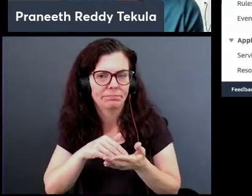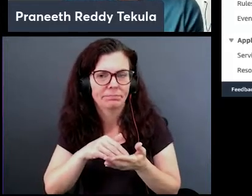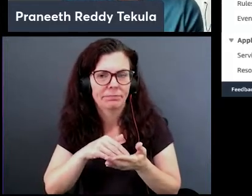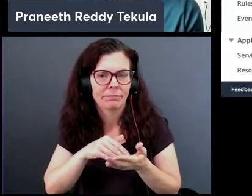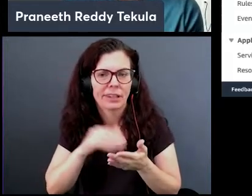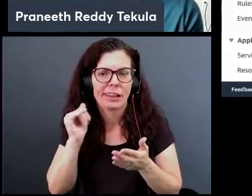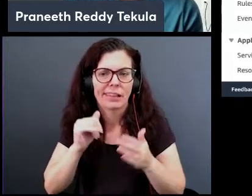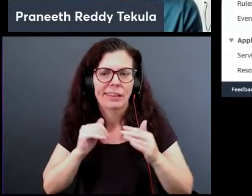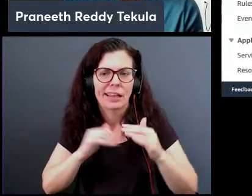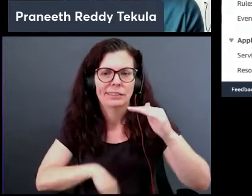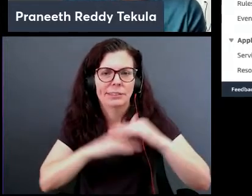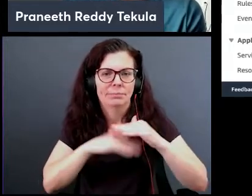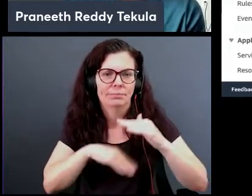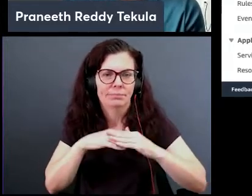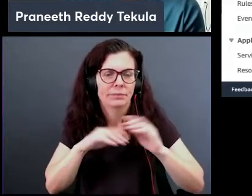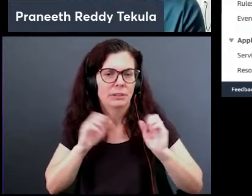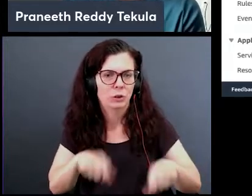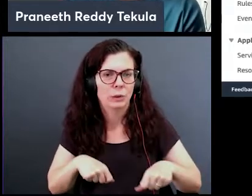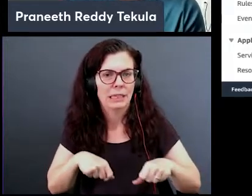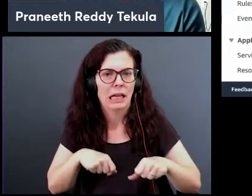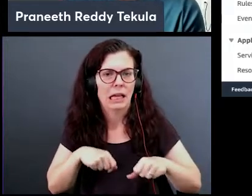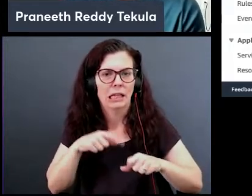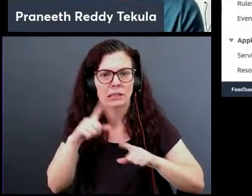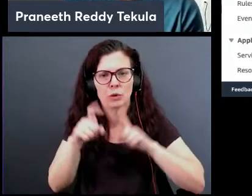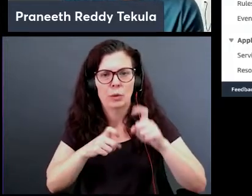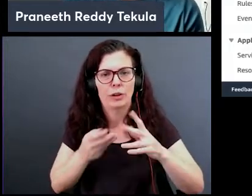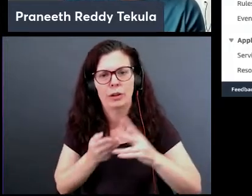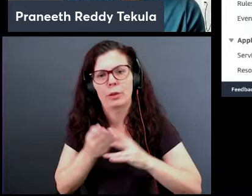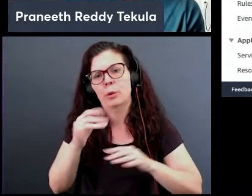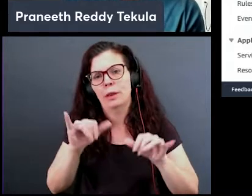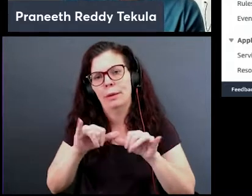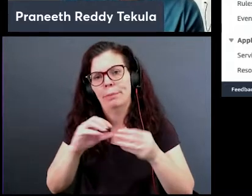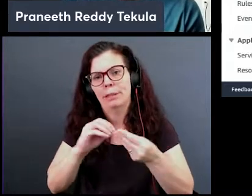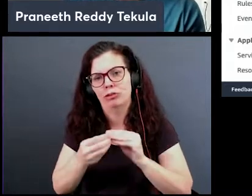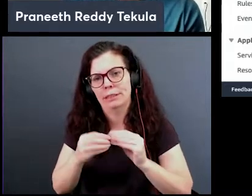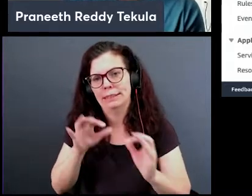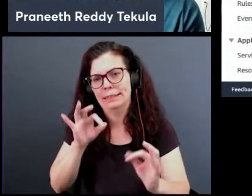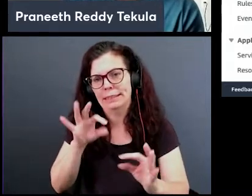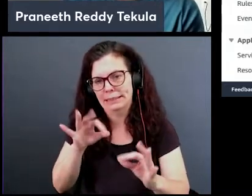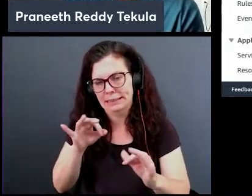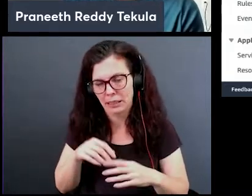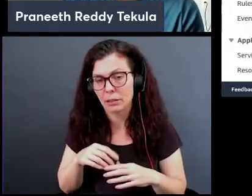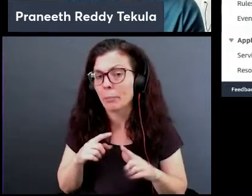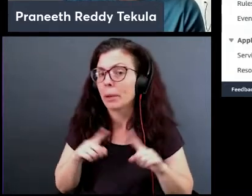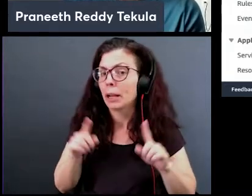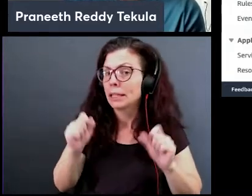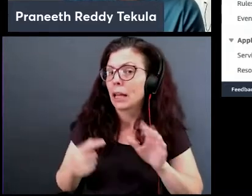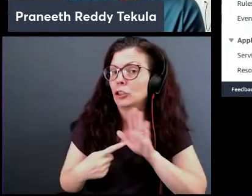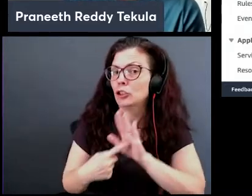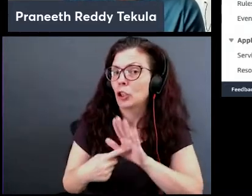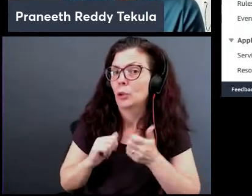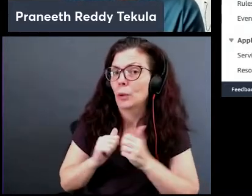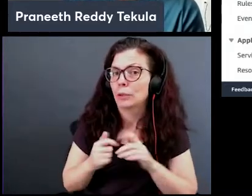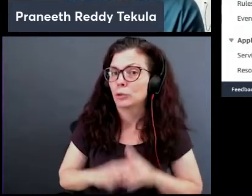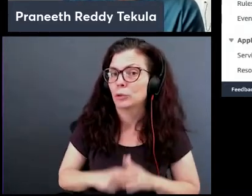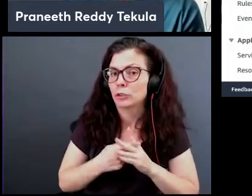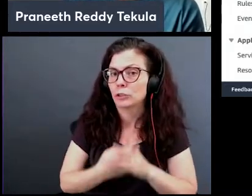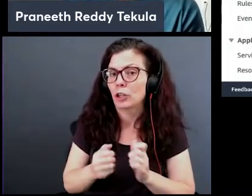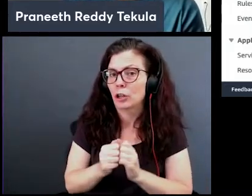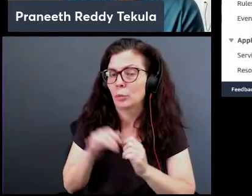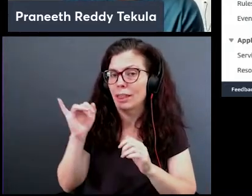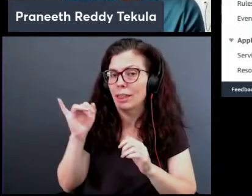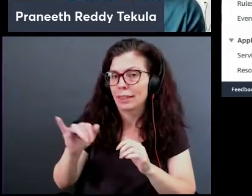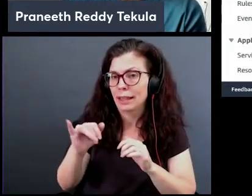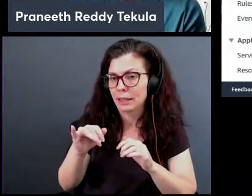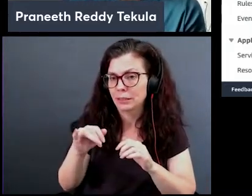amount of metrics that you can query through metric insights. Why don't I can show you how we can get started with the sample query and